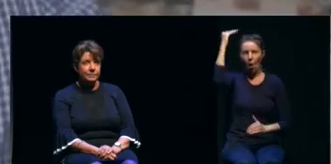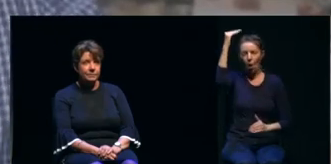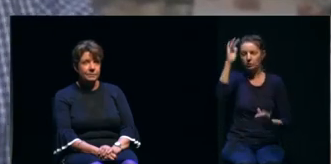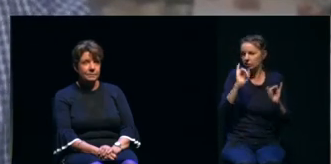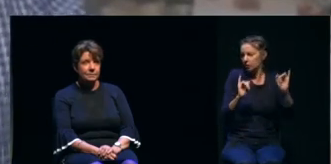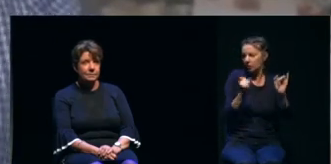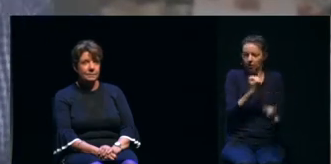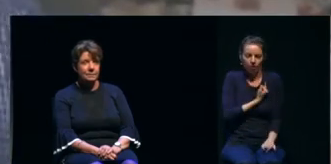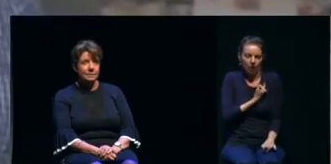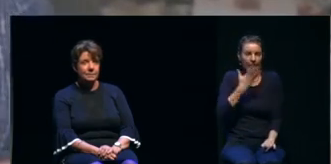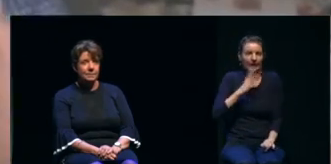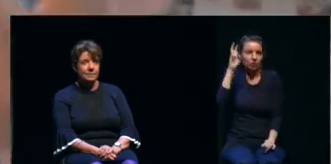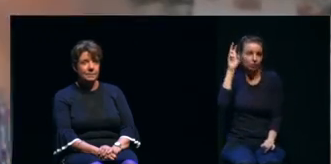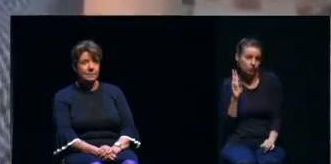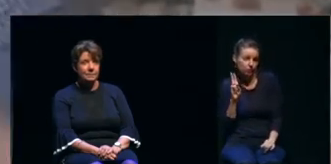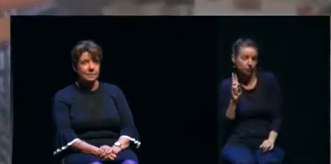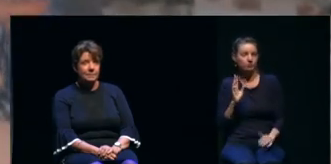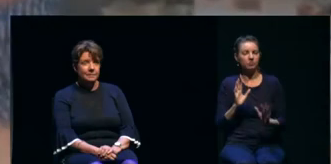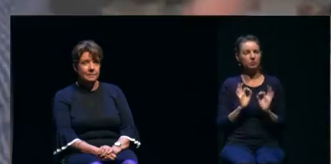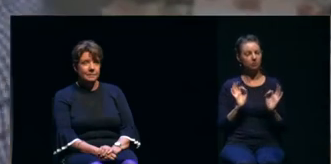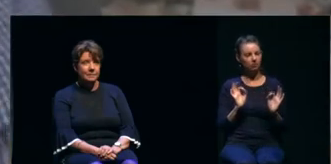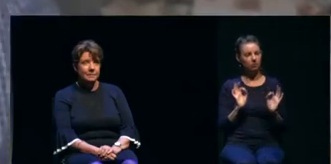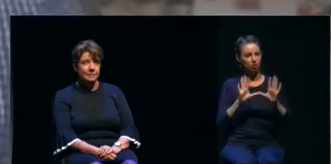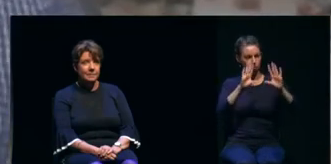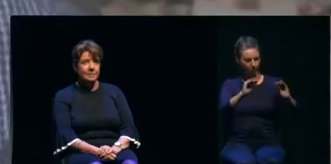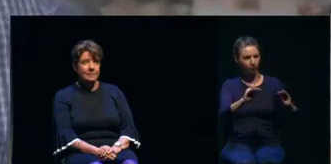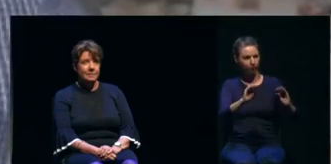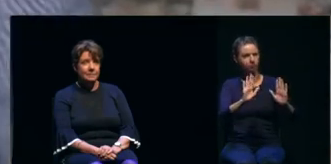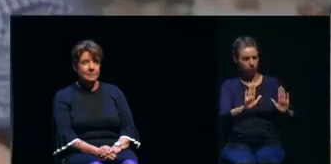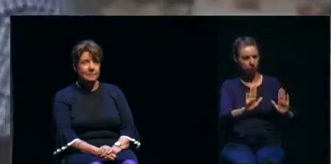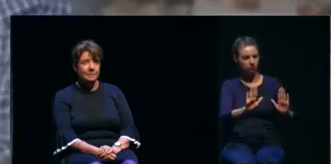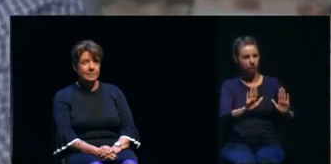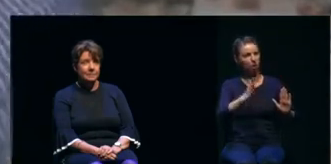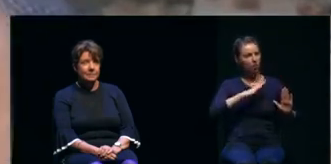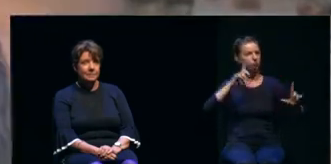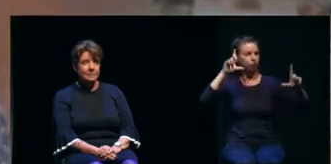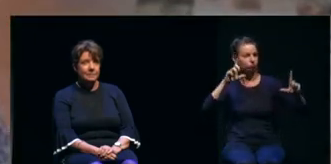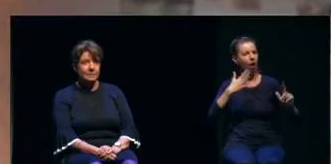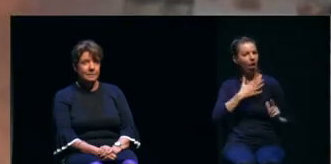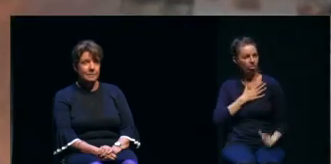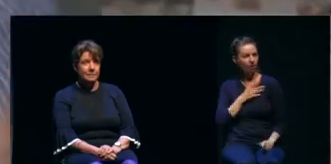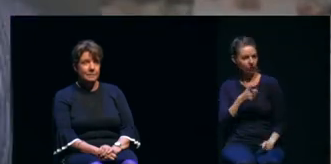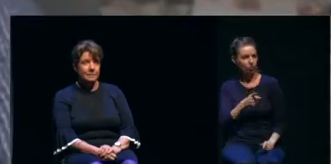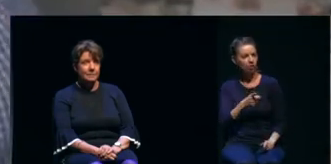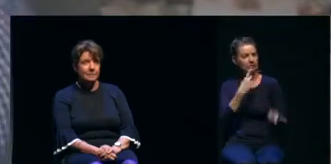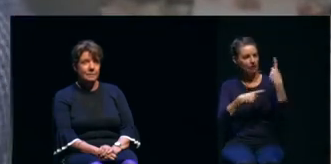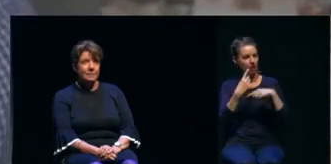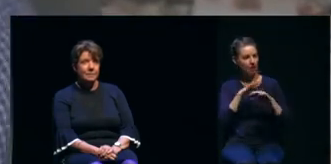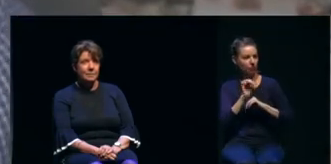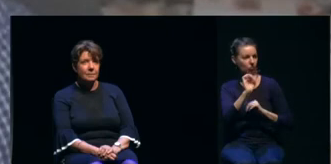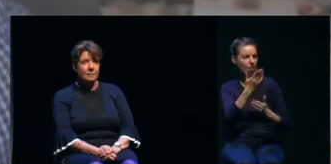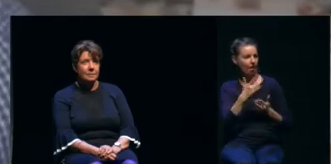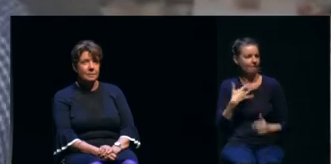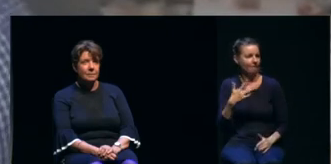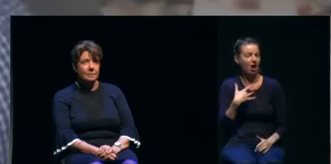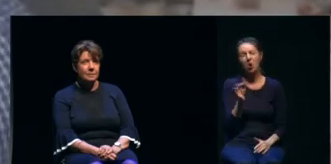Hang on, I'm going to crouch. And I'll go, no, no, stop all of that. Let's get the picture taken. I love you. Tell me about your life. And they would go, no,